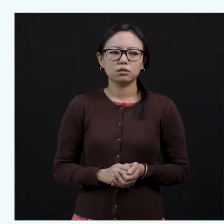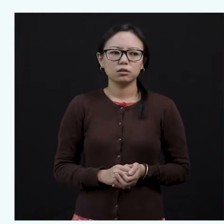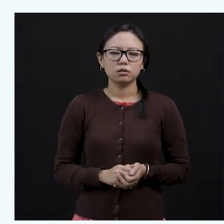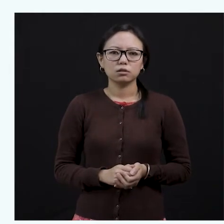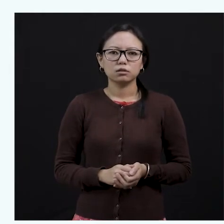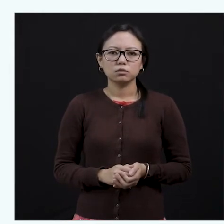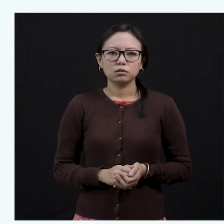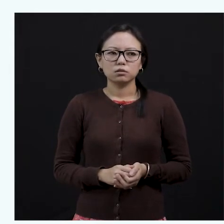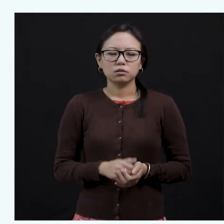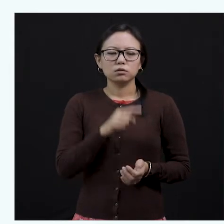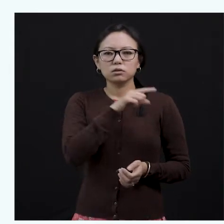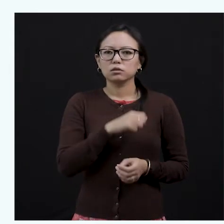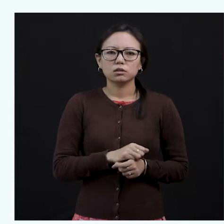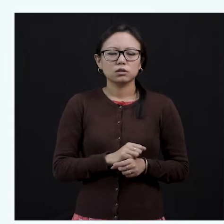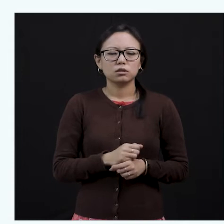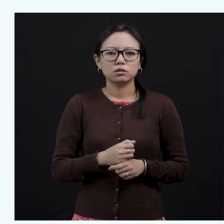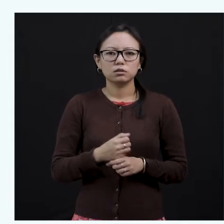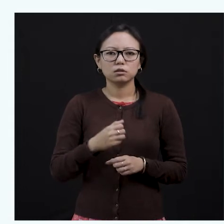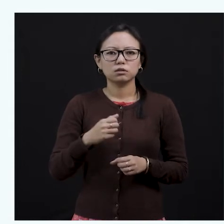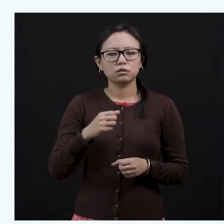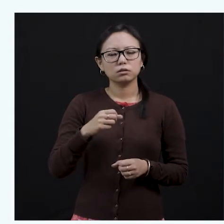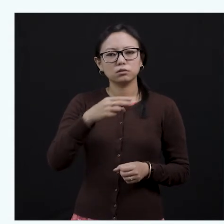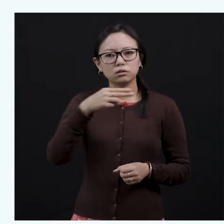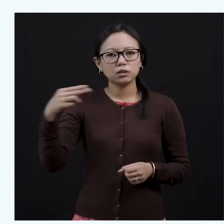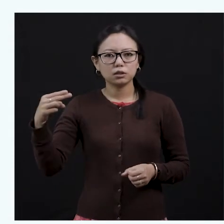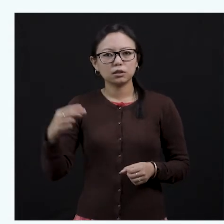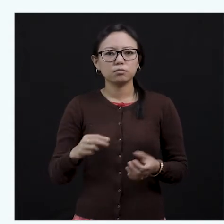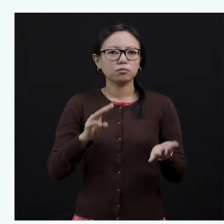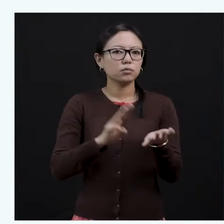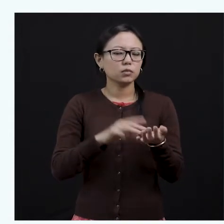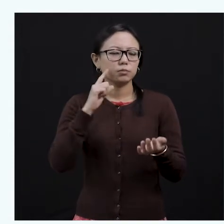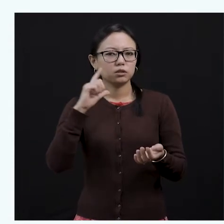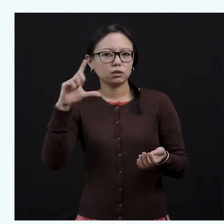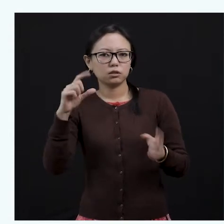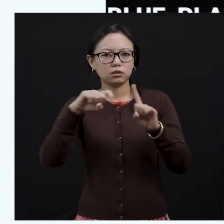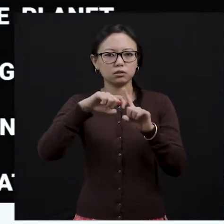Way, all right? So there are a lot of other names, but one is the Milky Way.